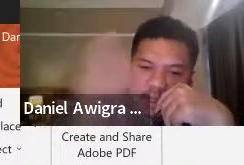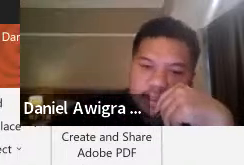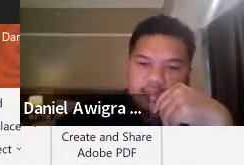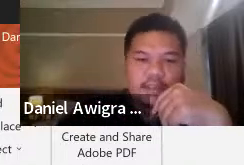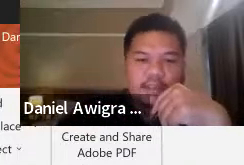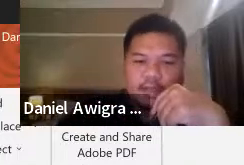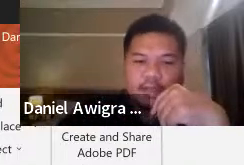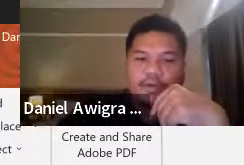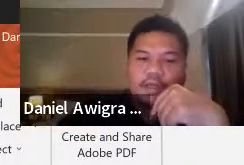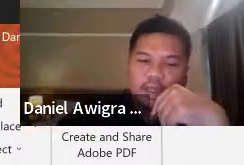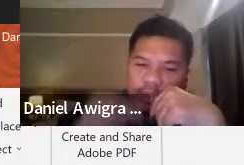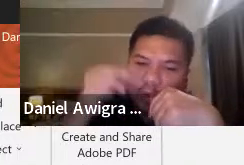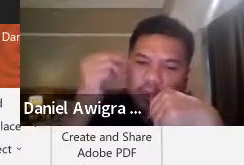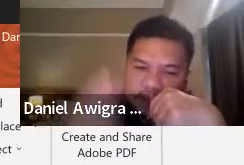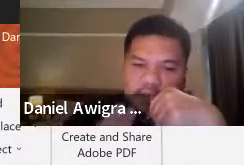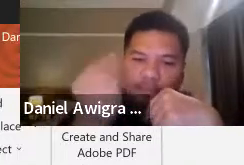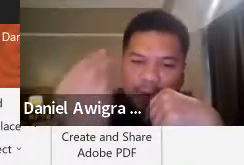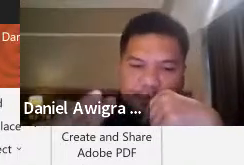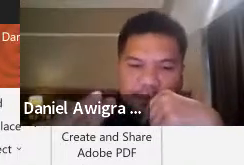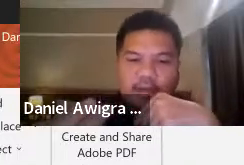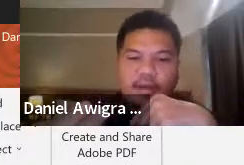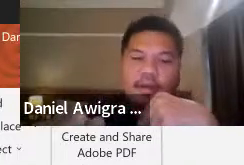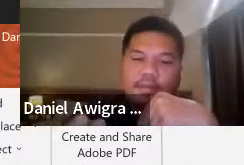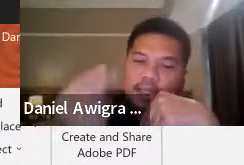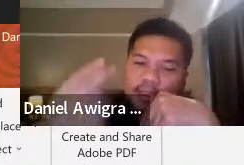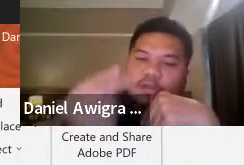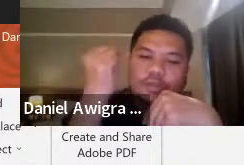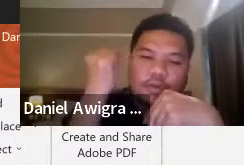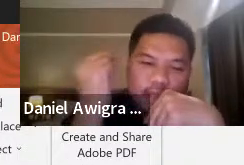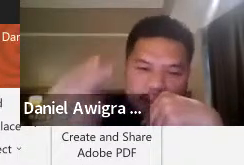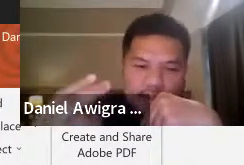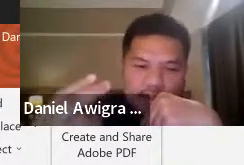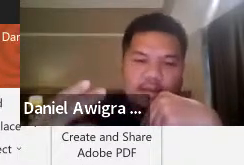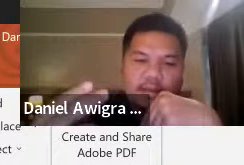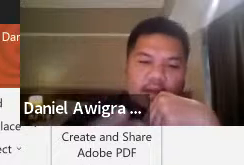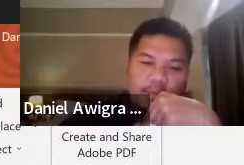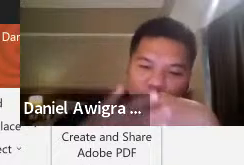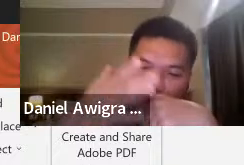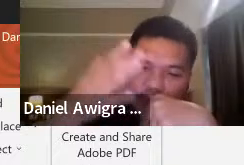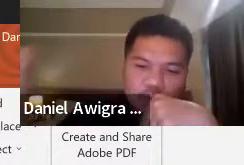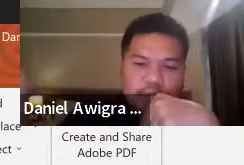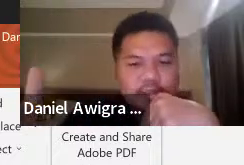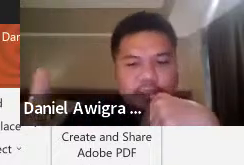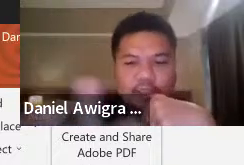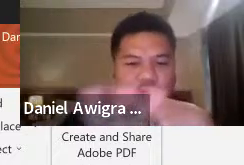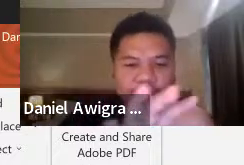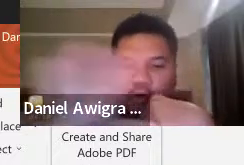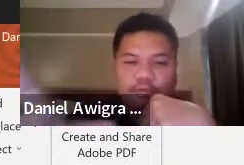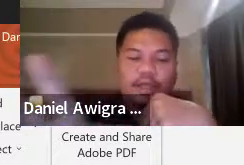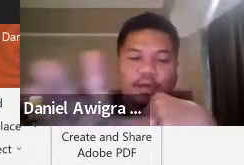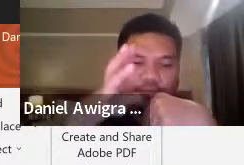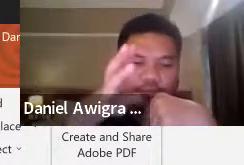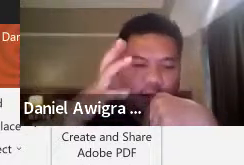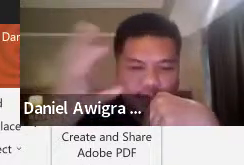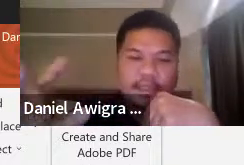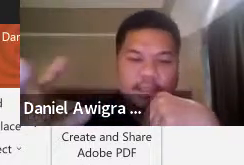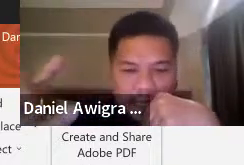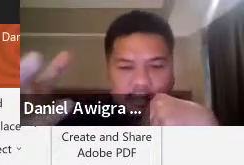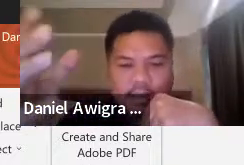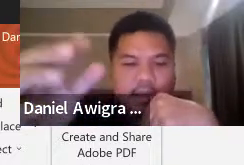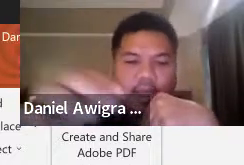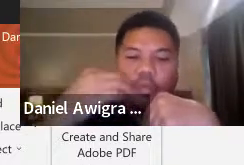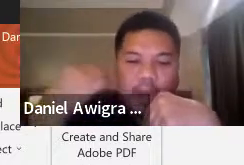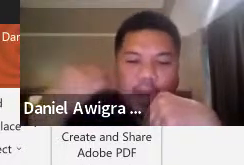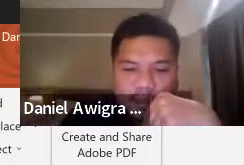from the sentence itself, even though it is just a paper, but it is also a death threat. Approaching to the execution is full of fear of facing